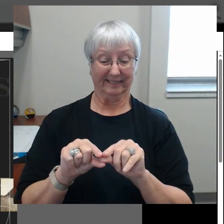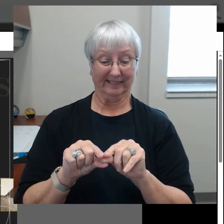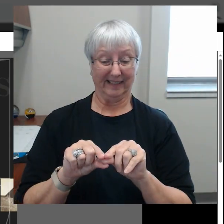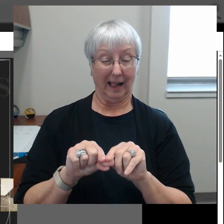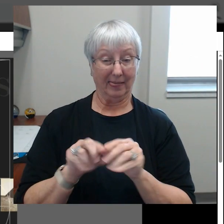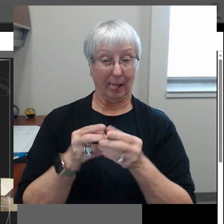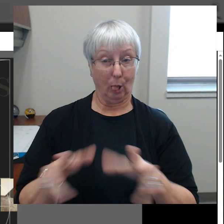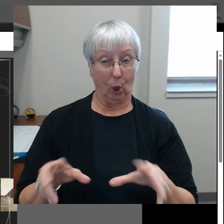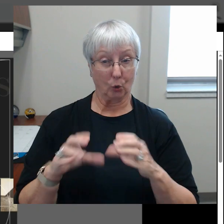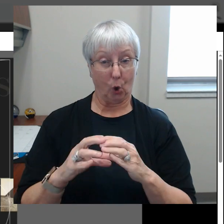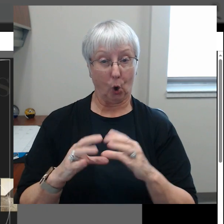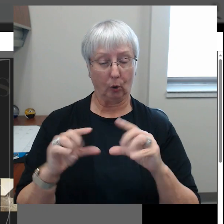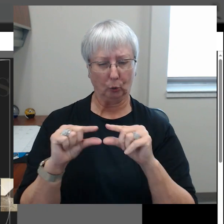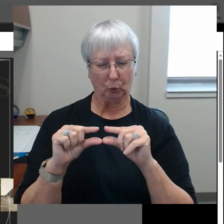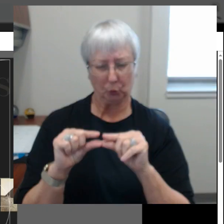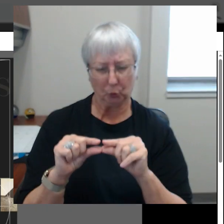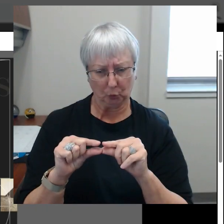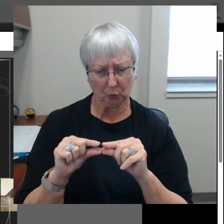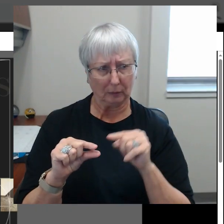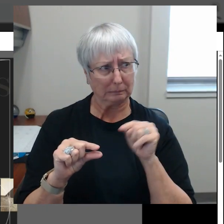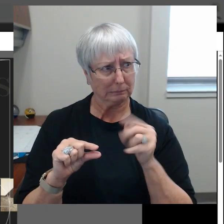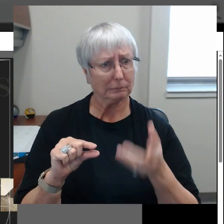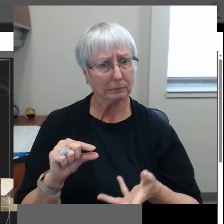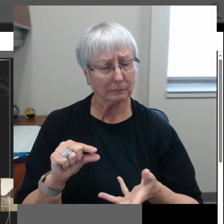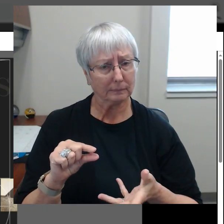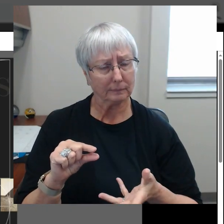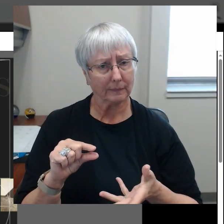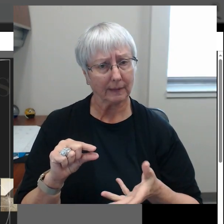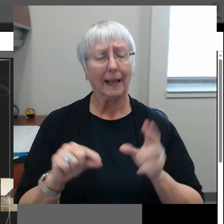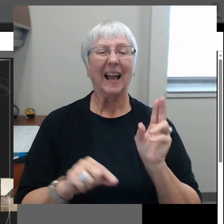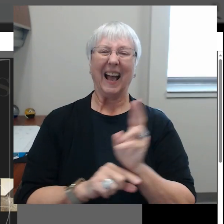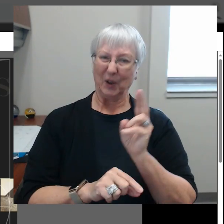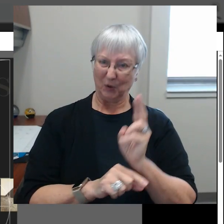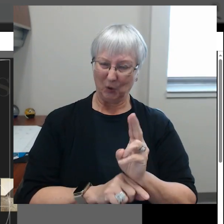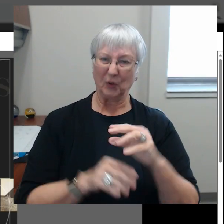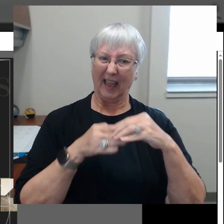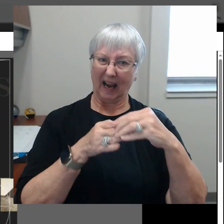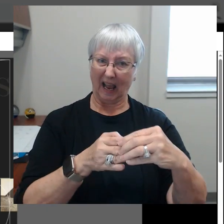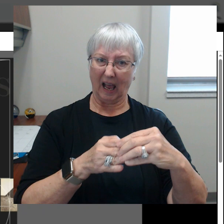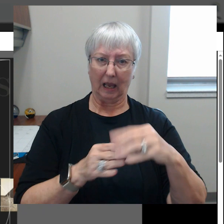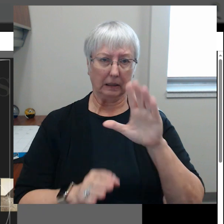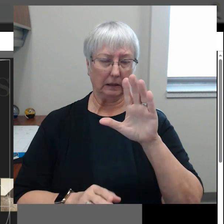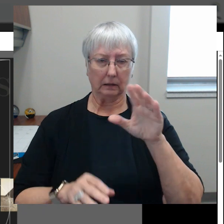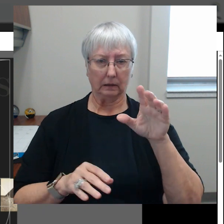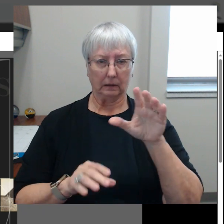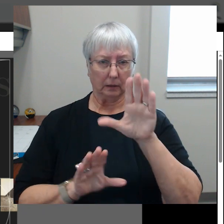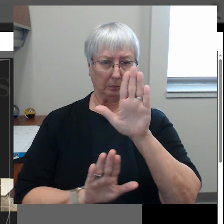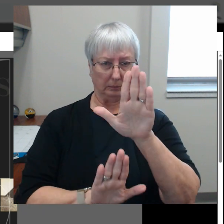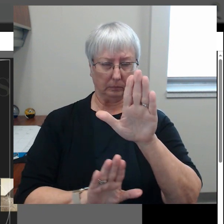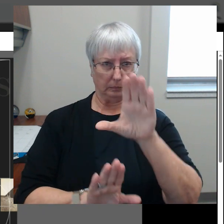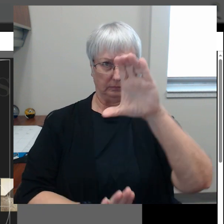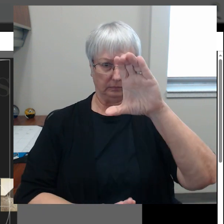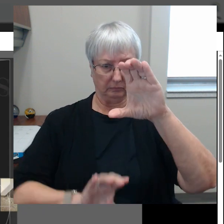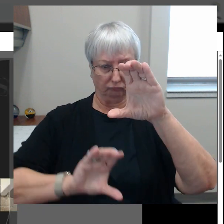Using the golden section to determine placement gave the cover a strong dynamic. It also held the